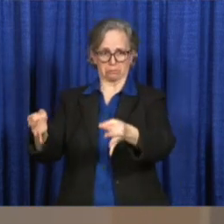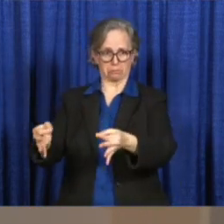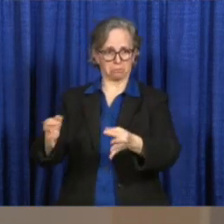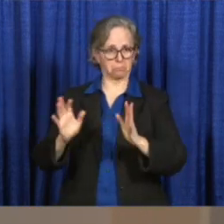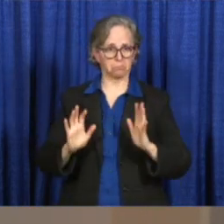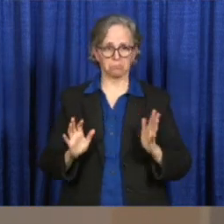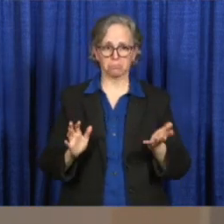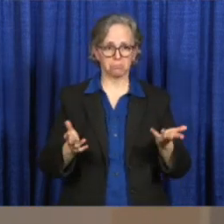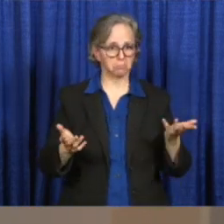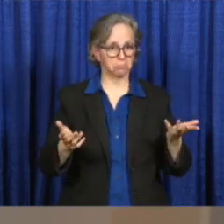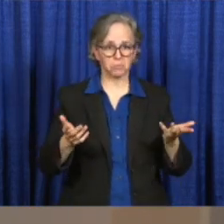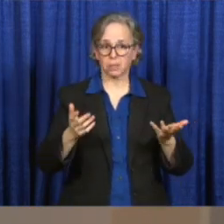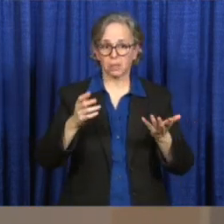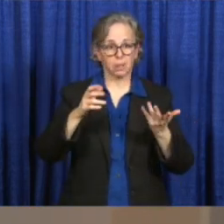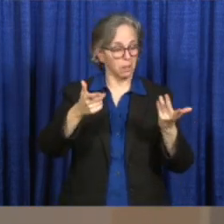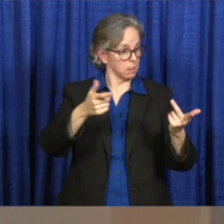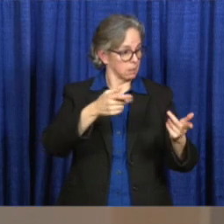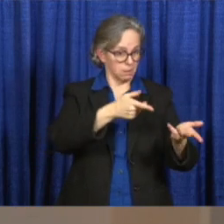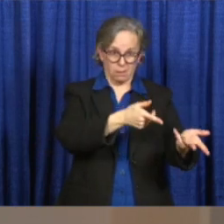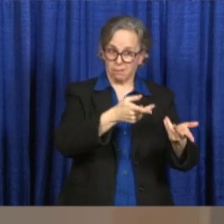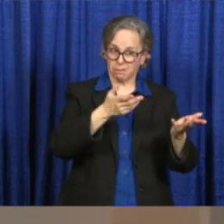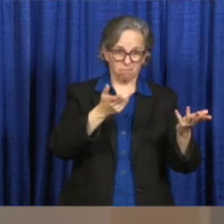mortgage to work that out.